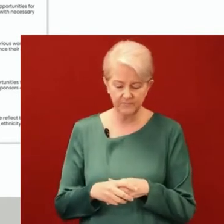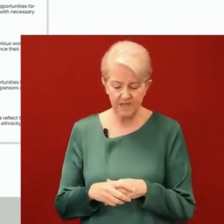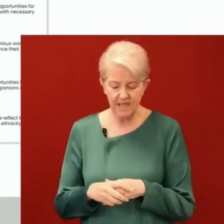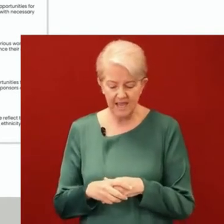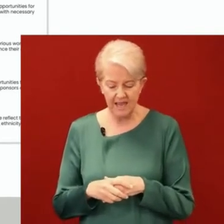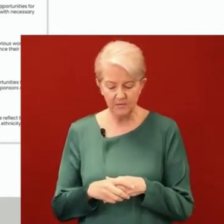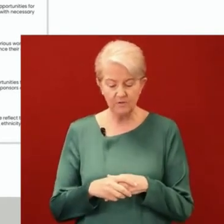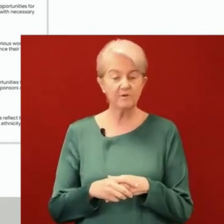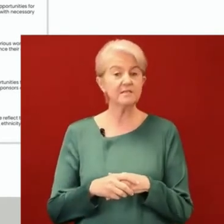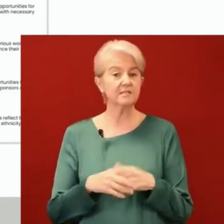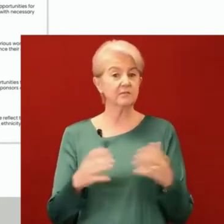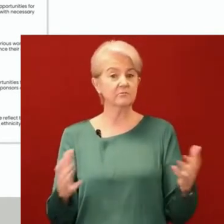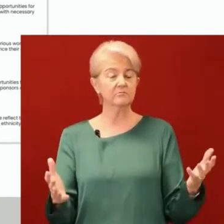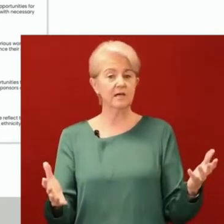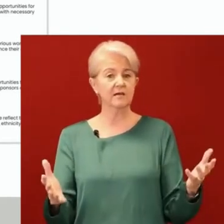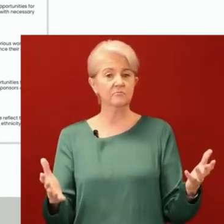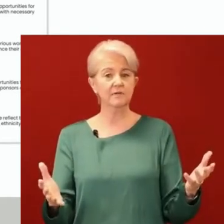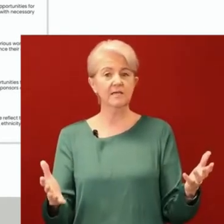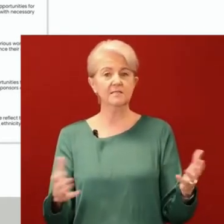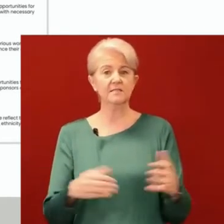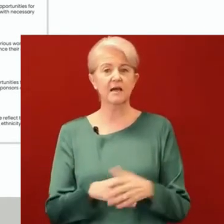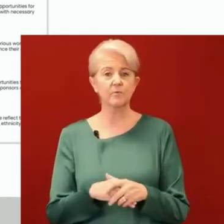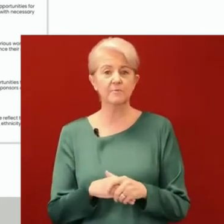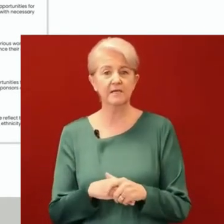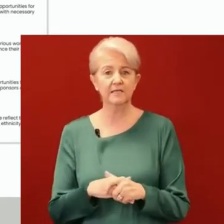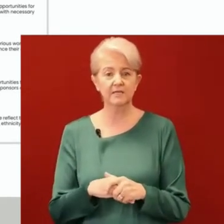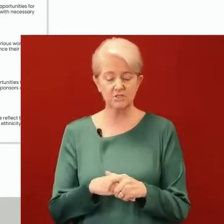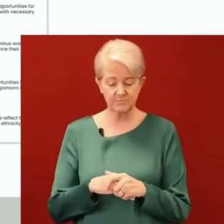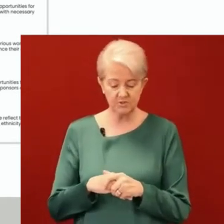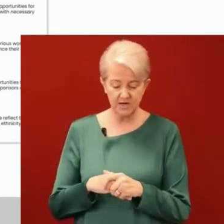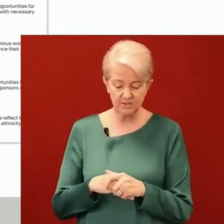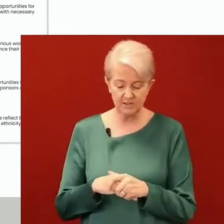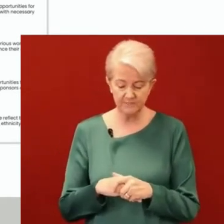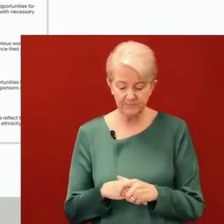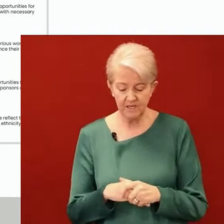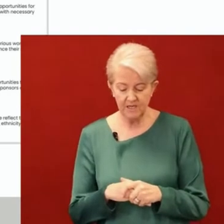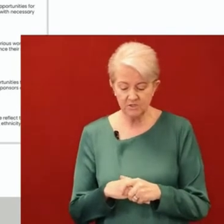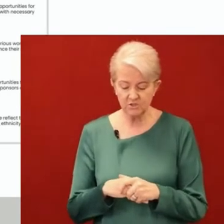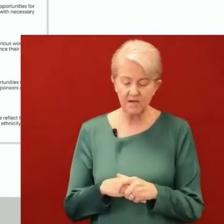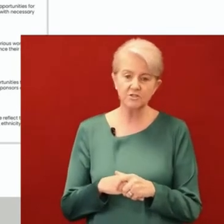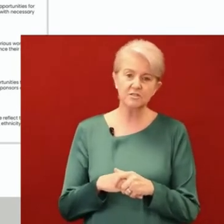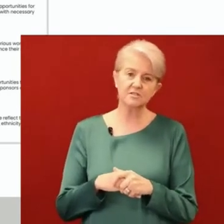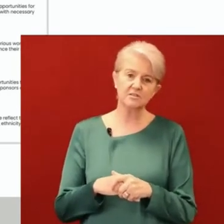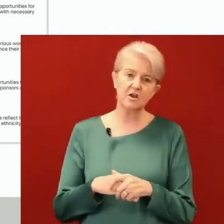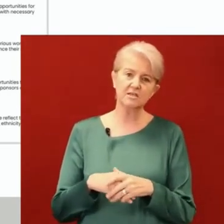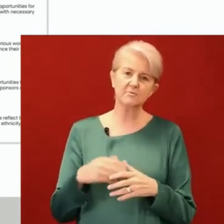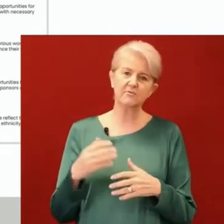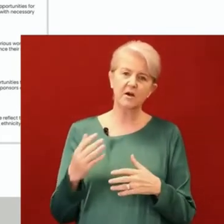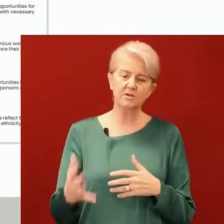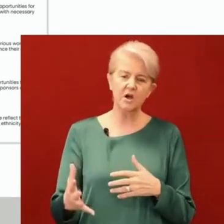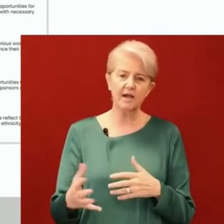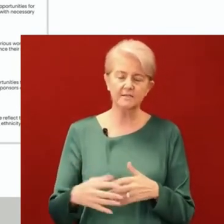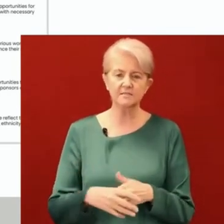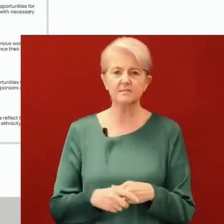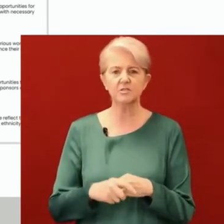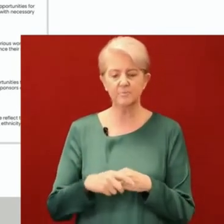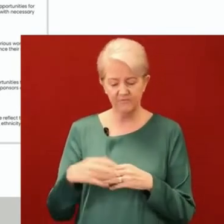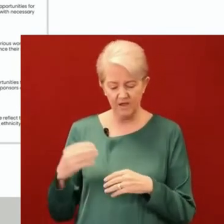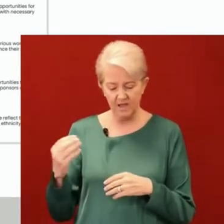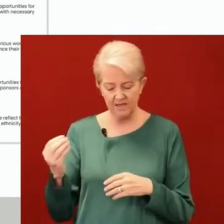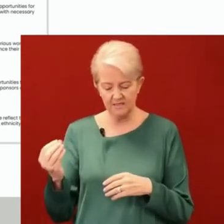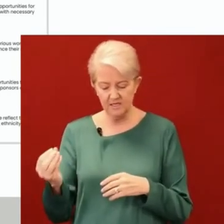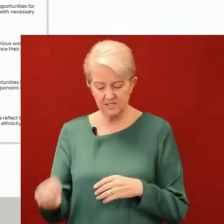Council. And we recently released our Women in Leadership strategy. The strategy is designed to provide guidance,